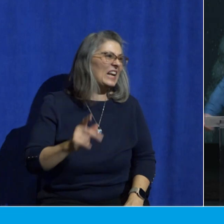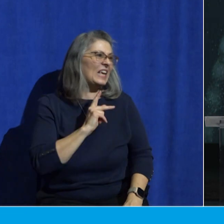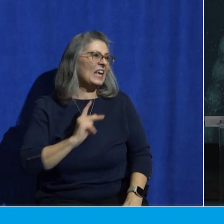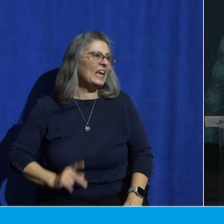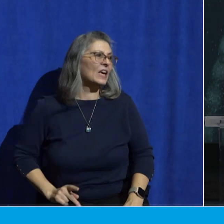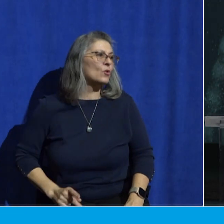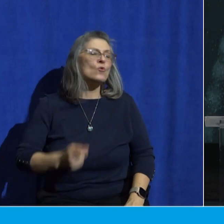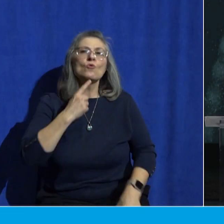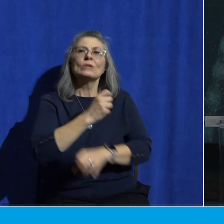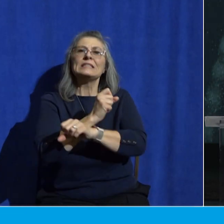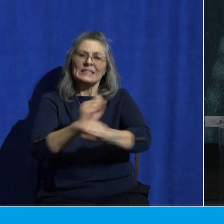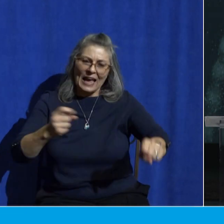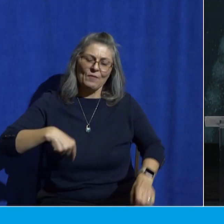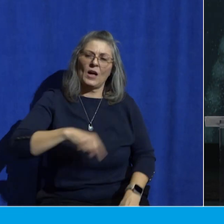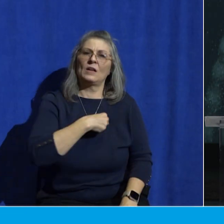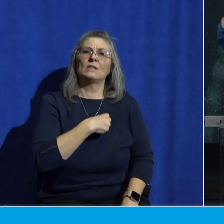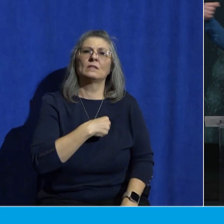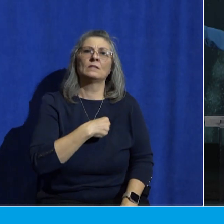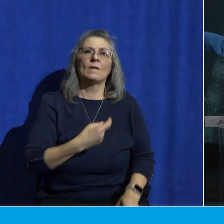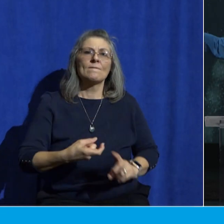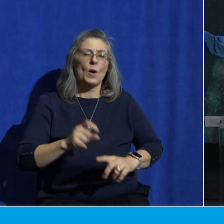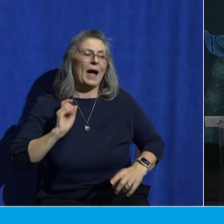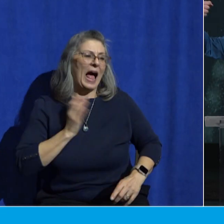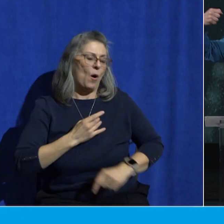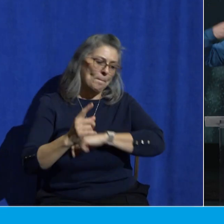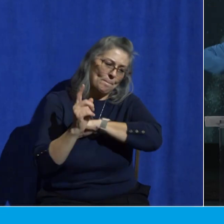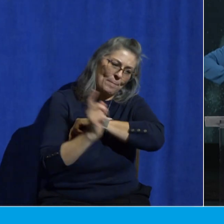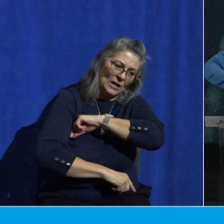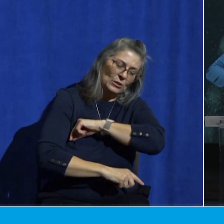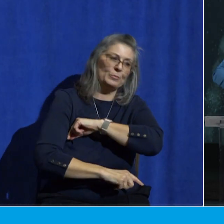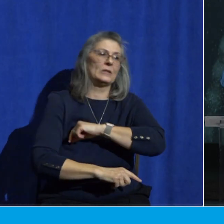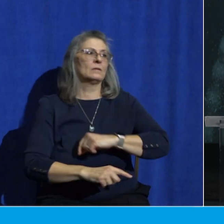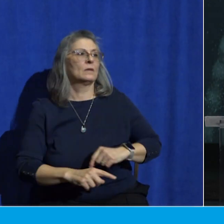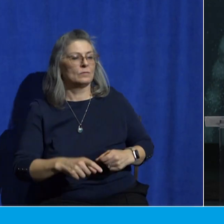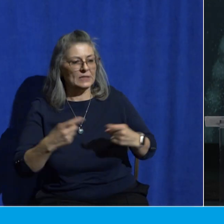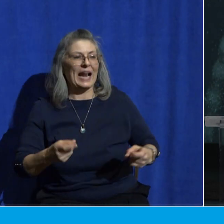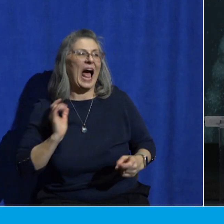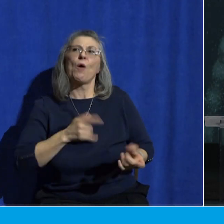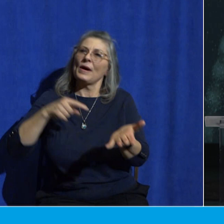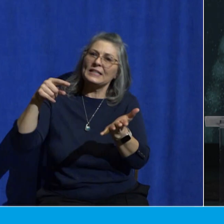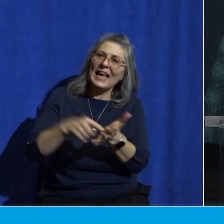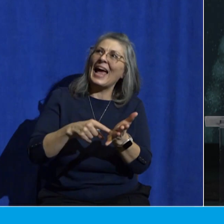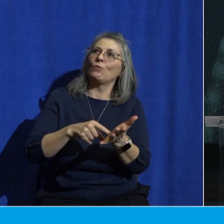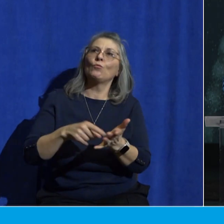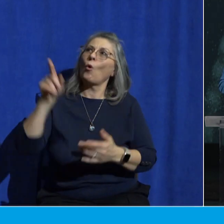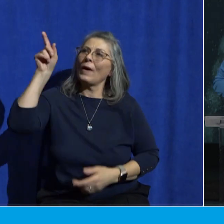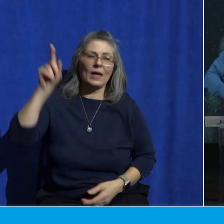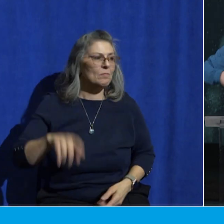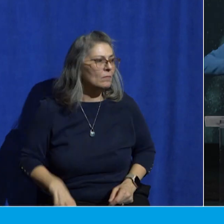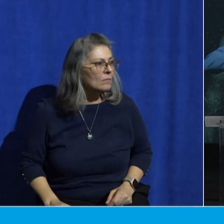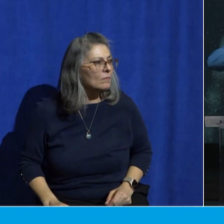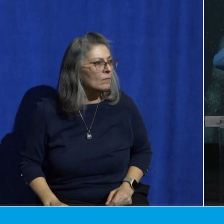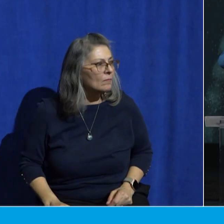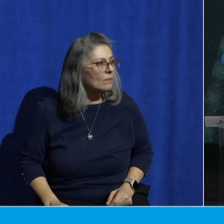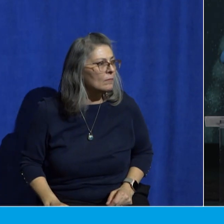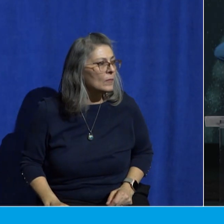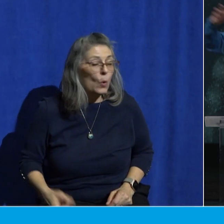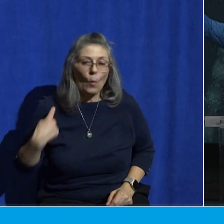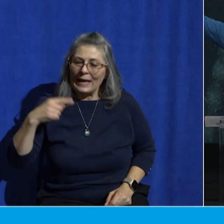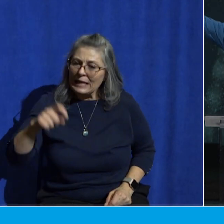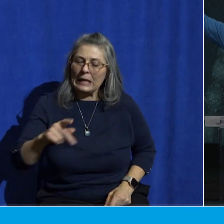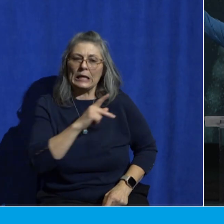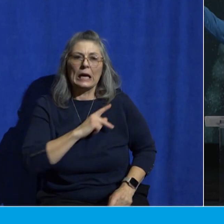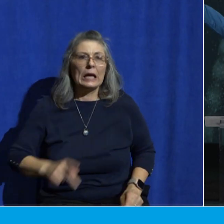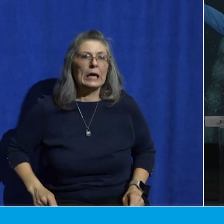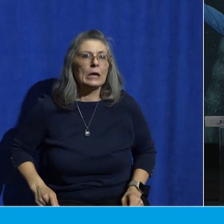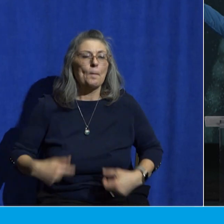free us from the payment and penalty of sin. We need a king who will make a way for